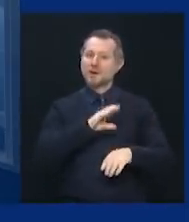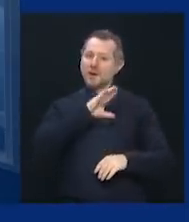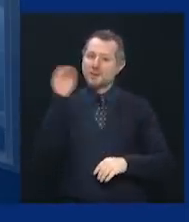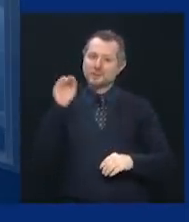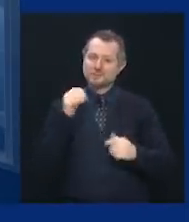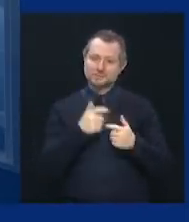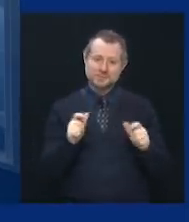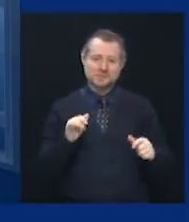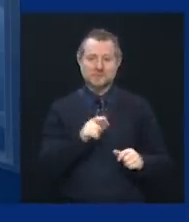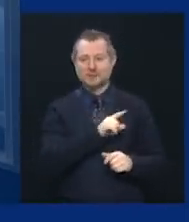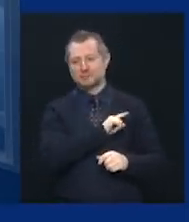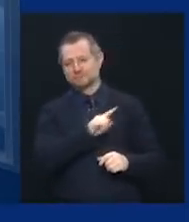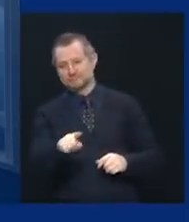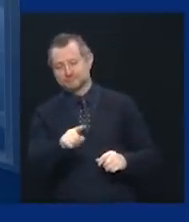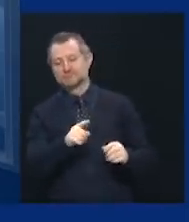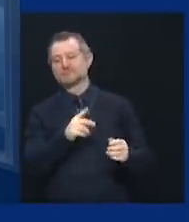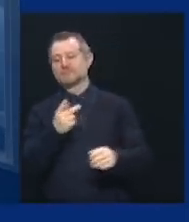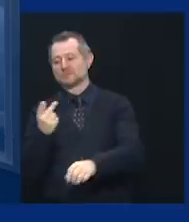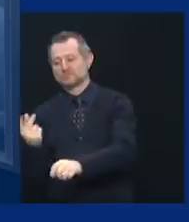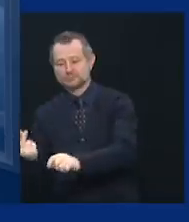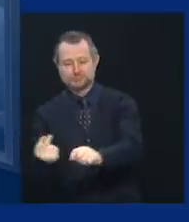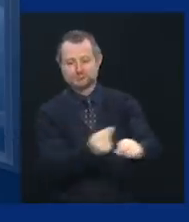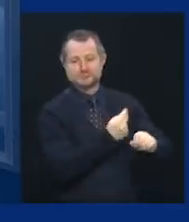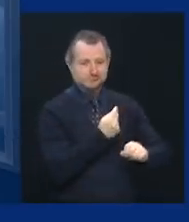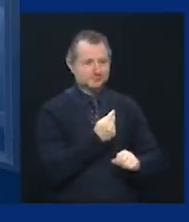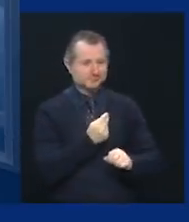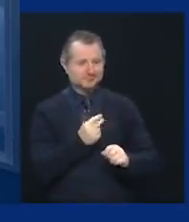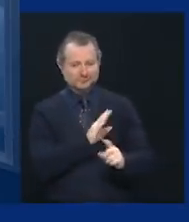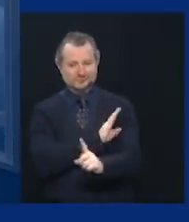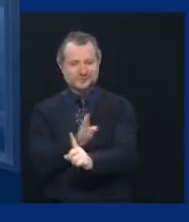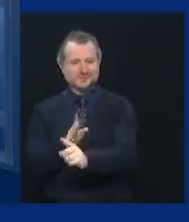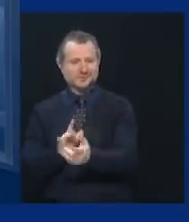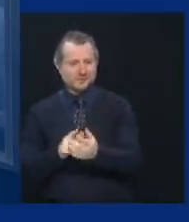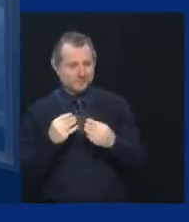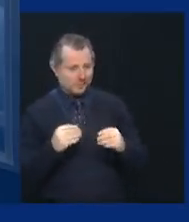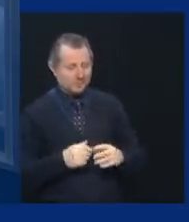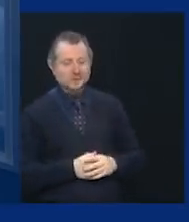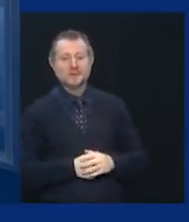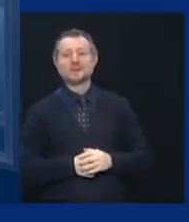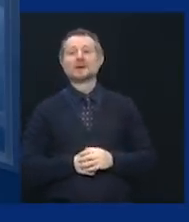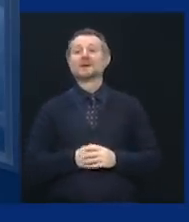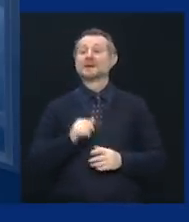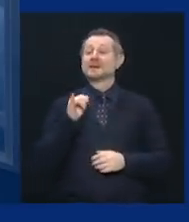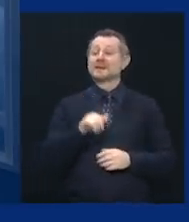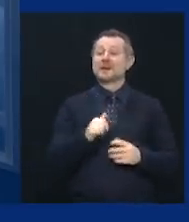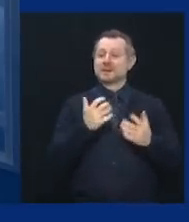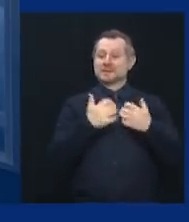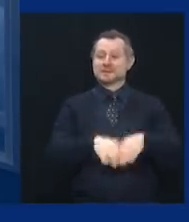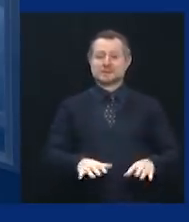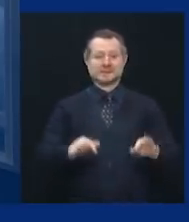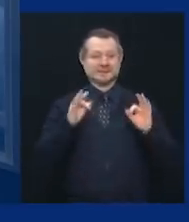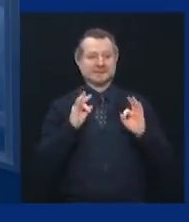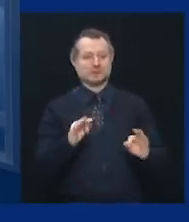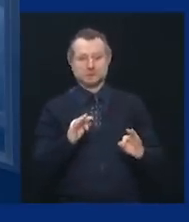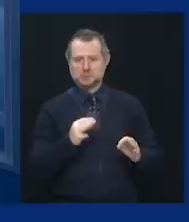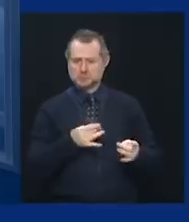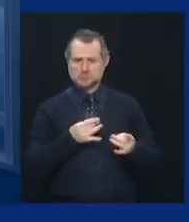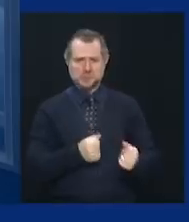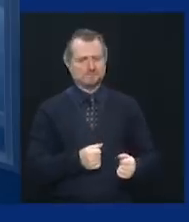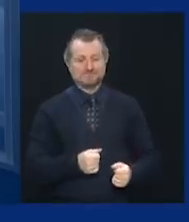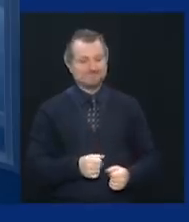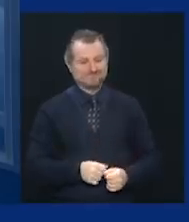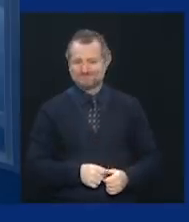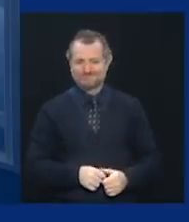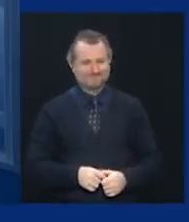the vaccinations in the nursing homes. That has not been going as quickly as we would have liked.